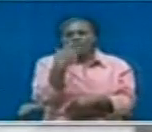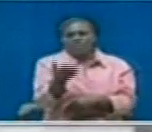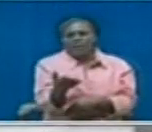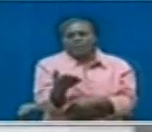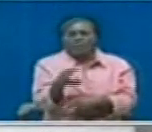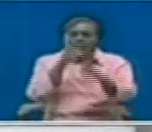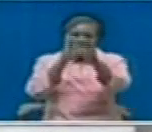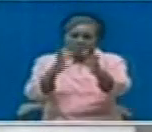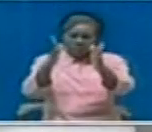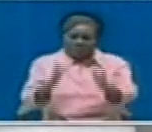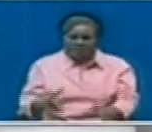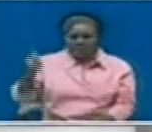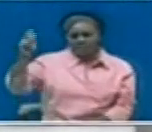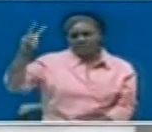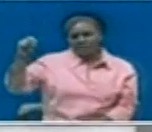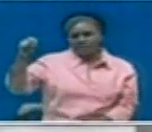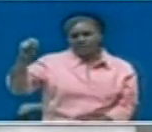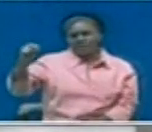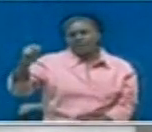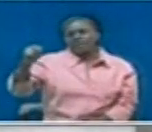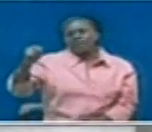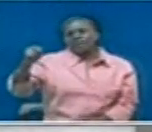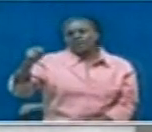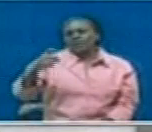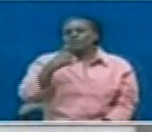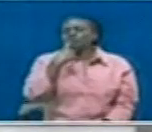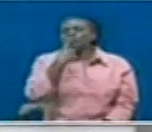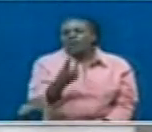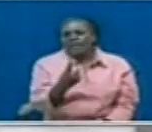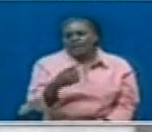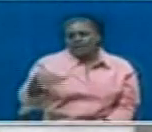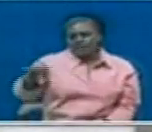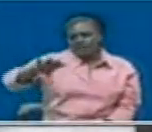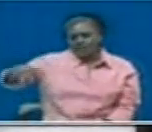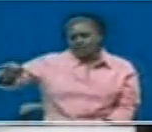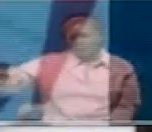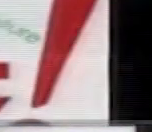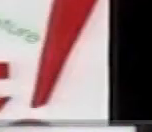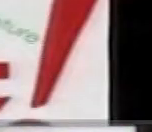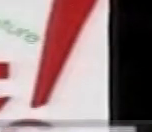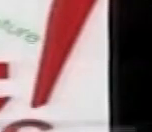Sharon Momanyi for KTN in Longe’ch Island, Turkana County.